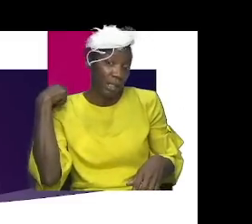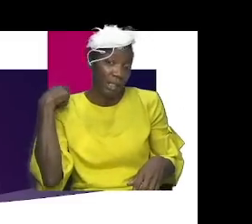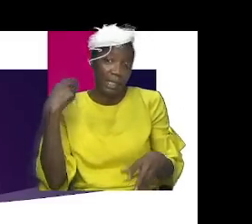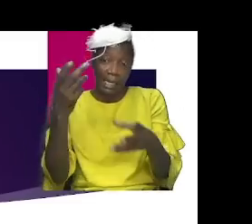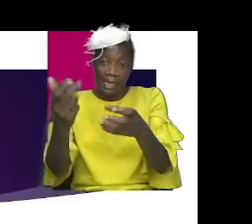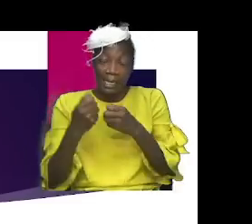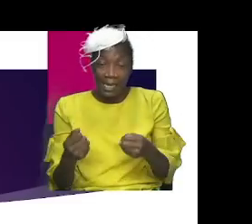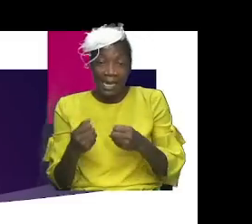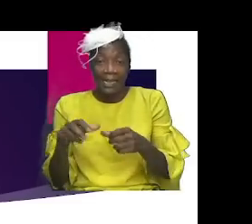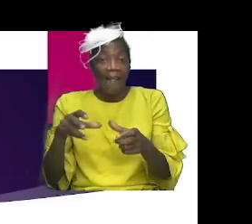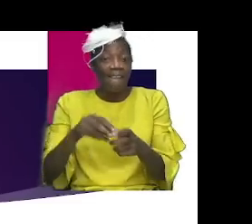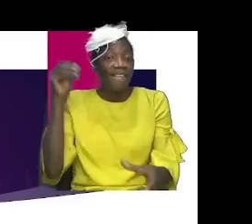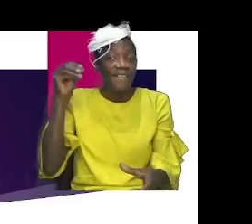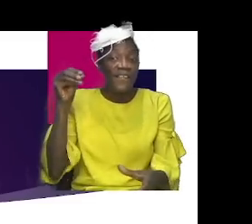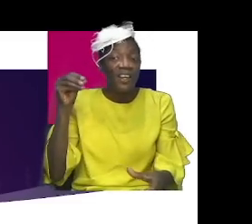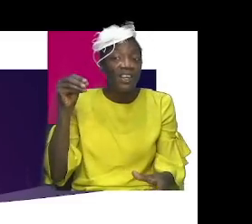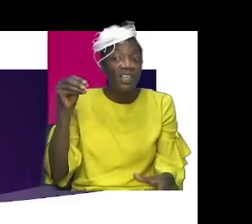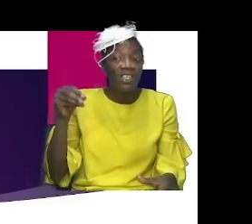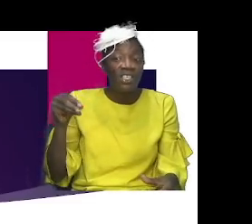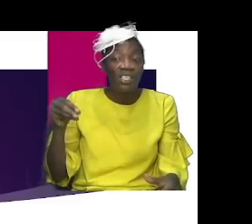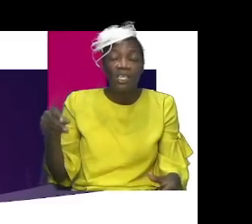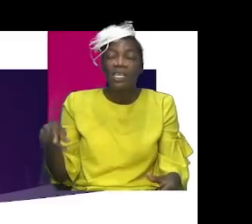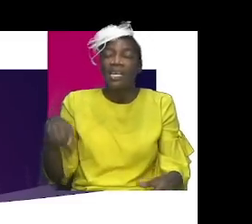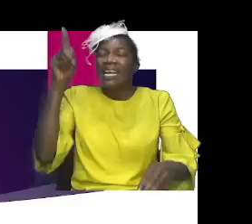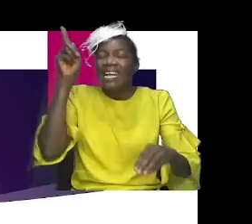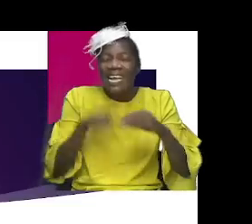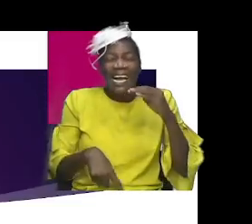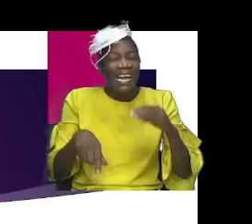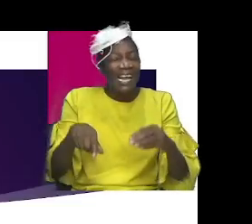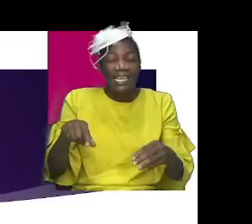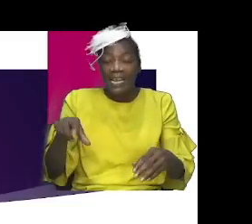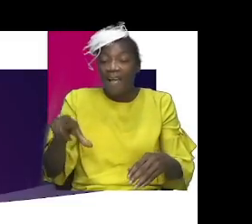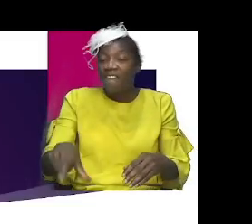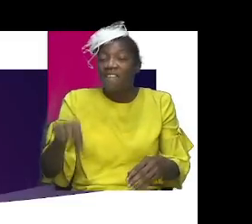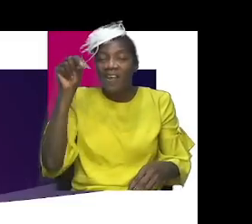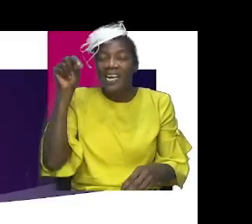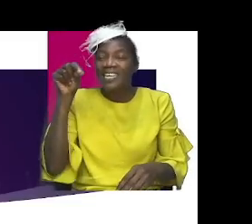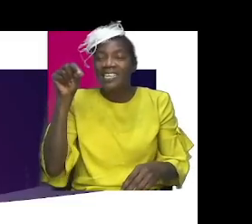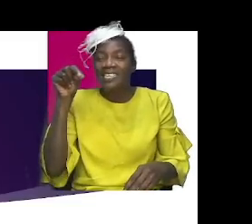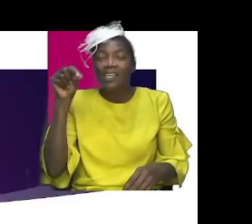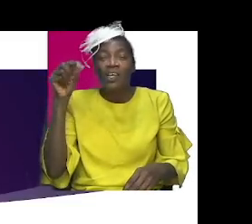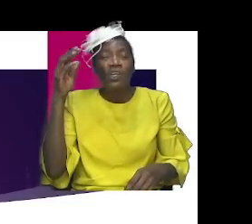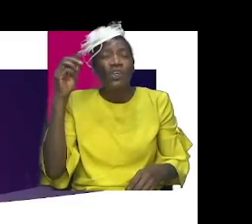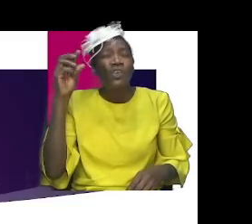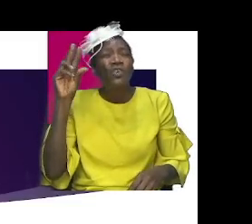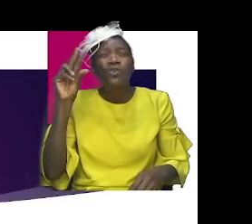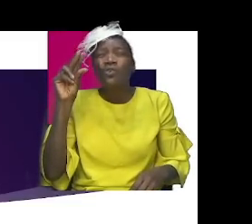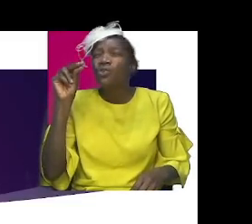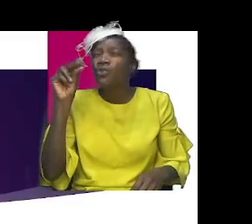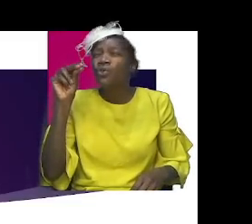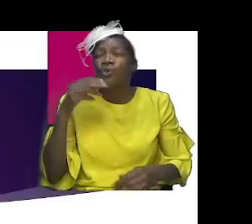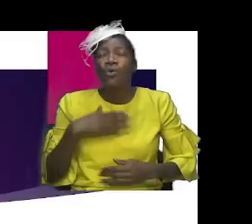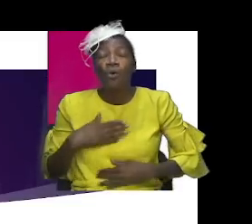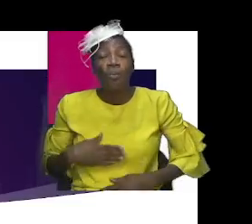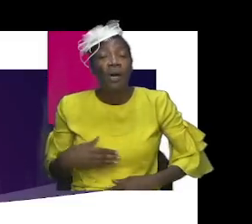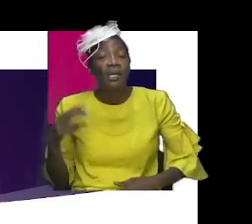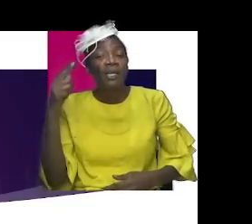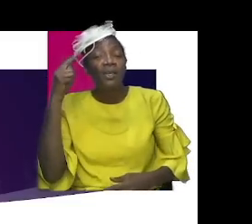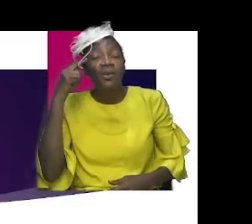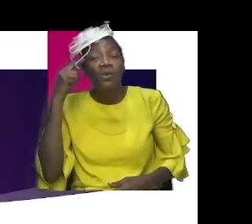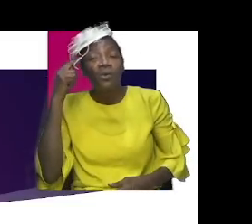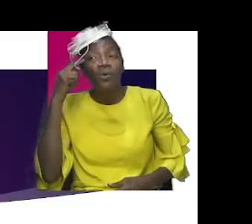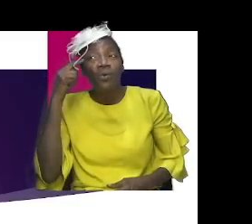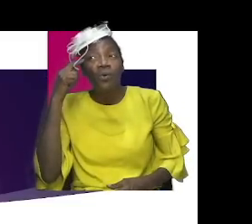tape as evidence, it could not be found. Nobody knew that the man in his house